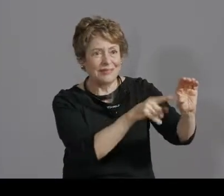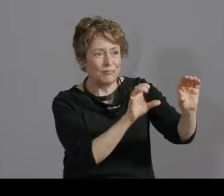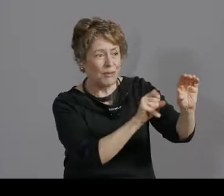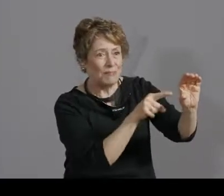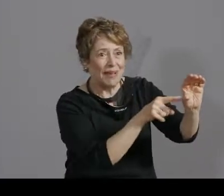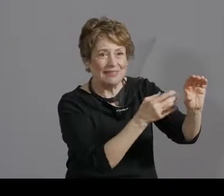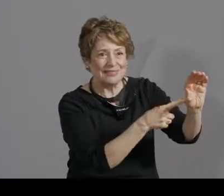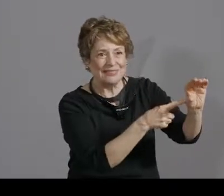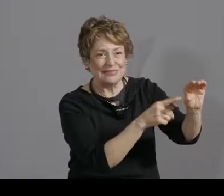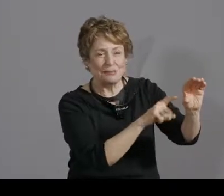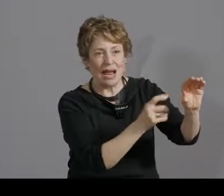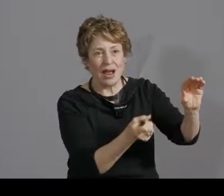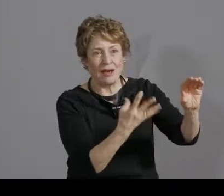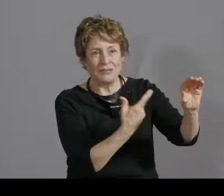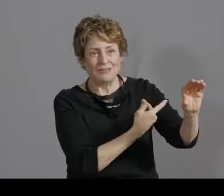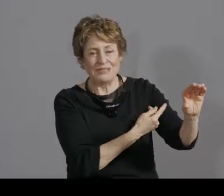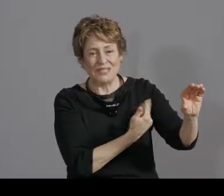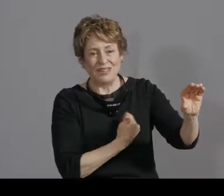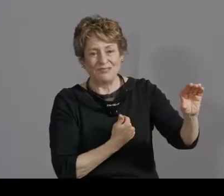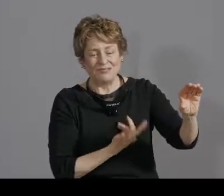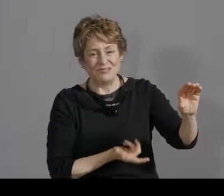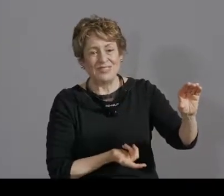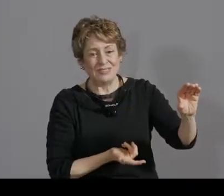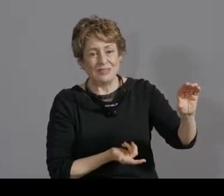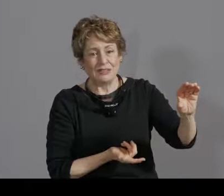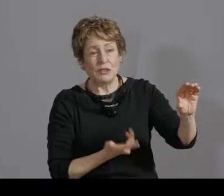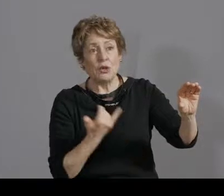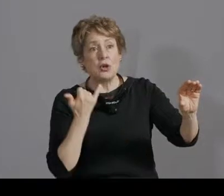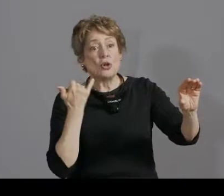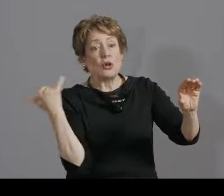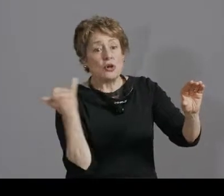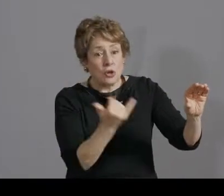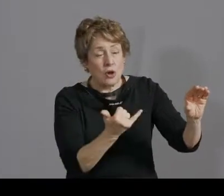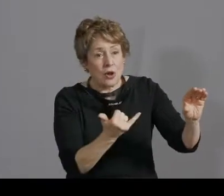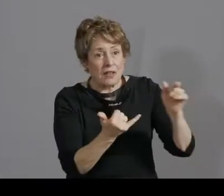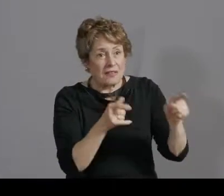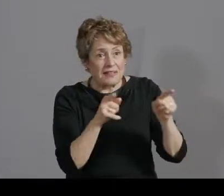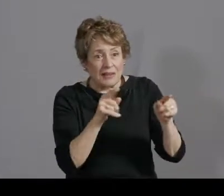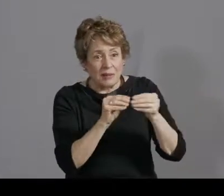Arizona. But as you call the hotline, they will review what